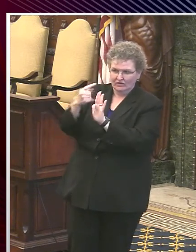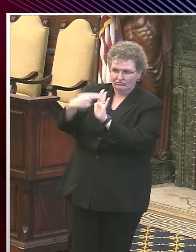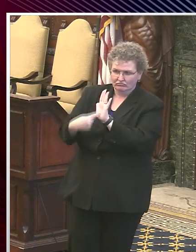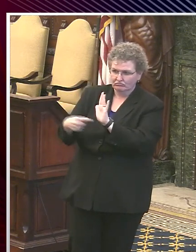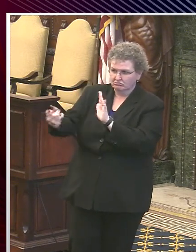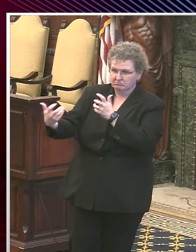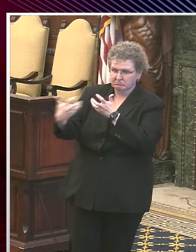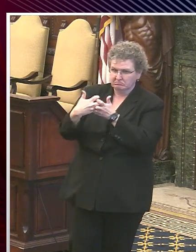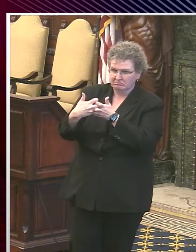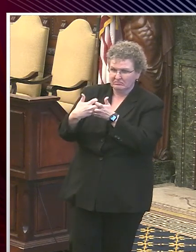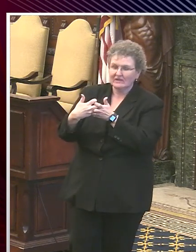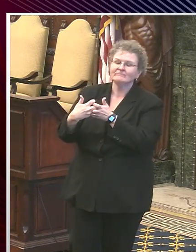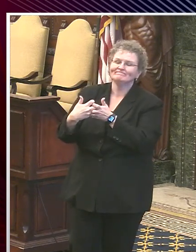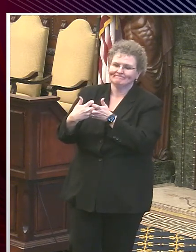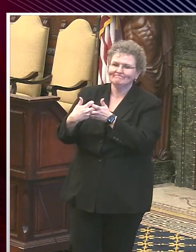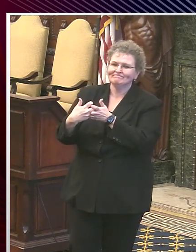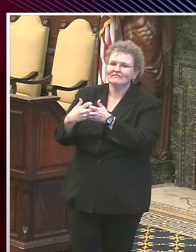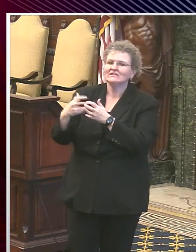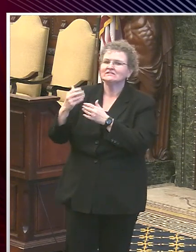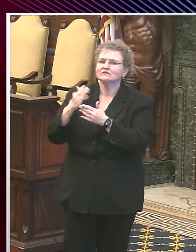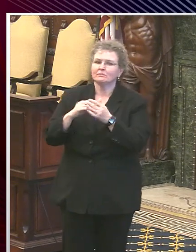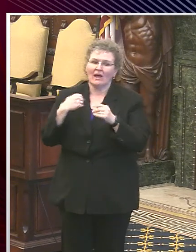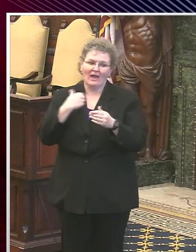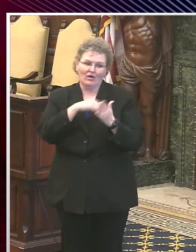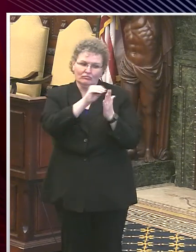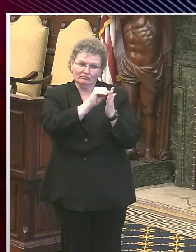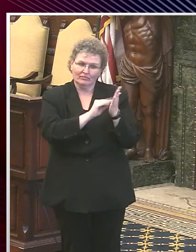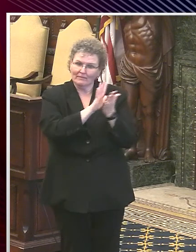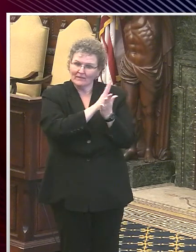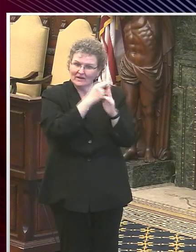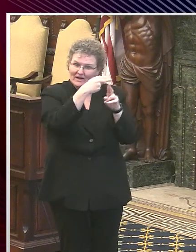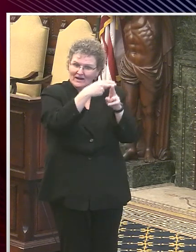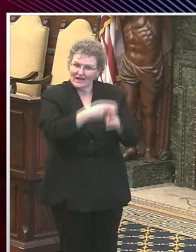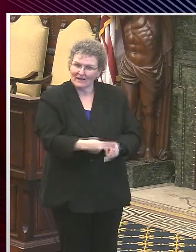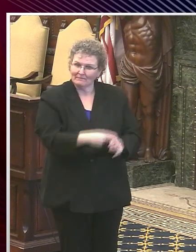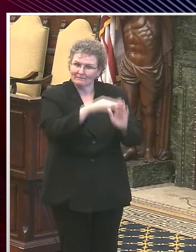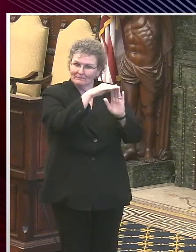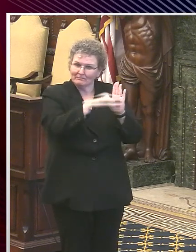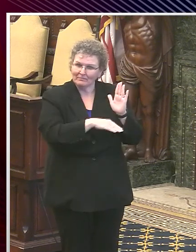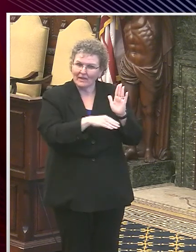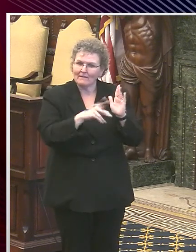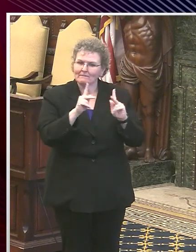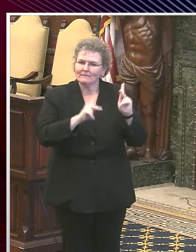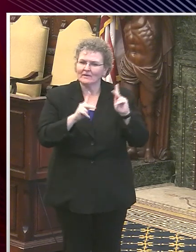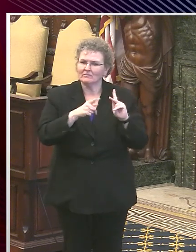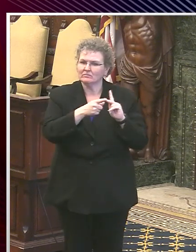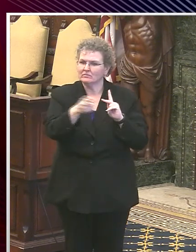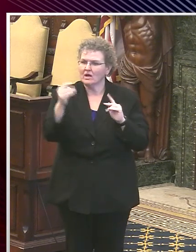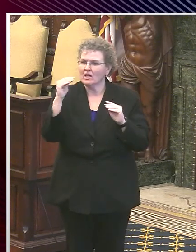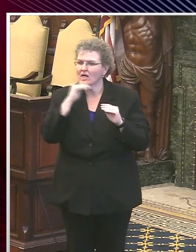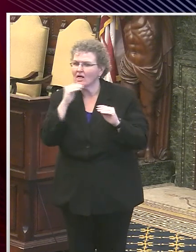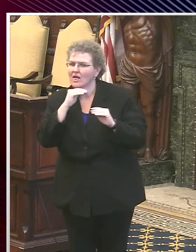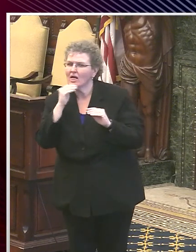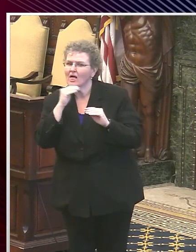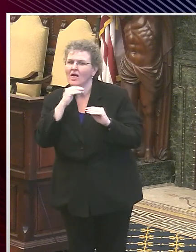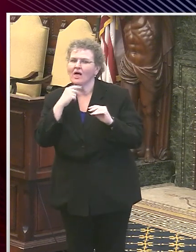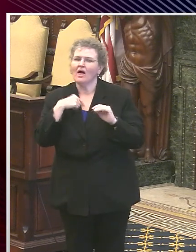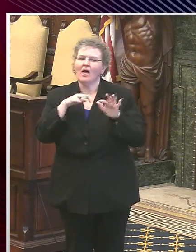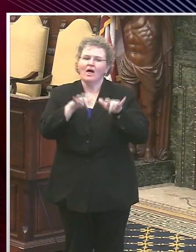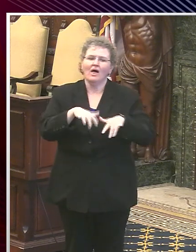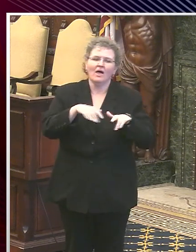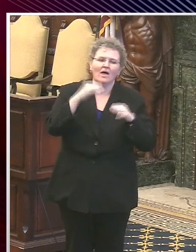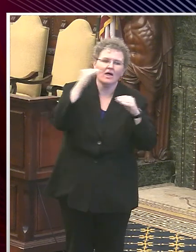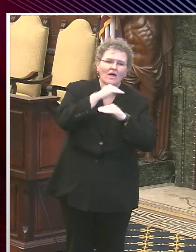Yes, they come from our database. And so, yes, if people completely lie and falsify their information in our database, they may